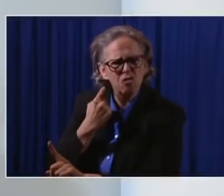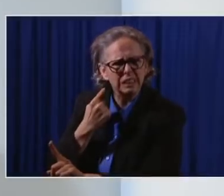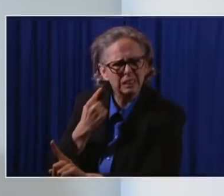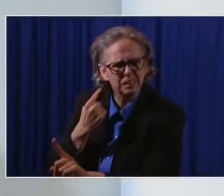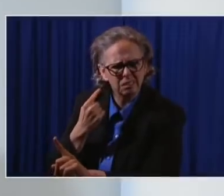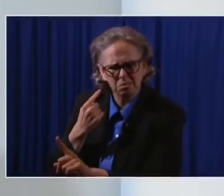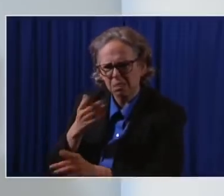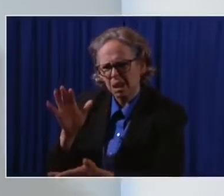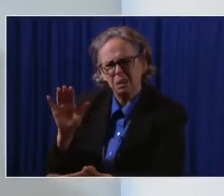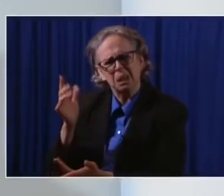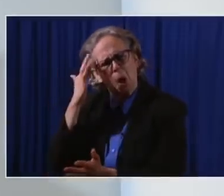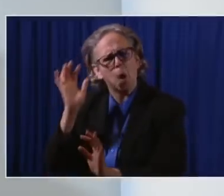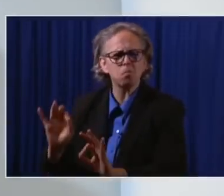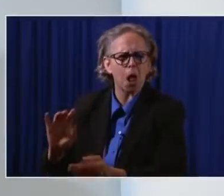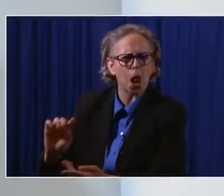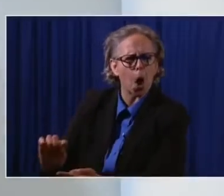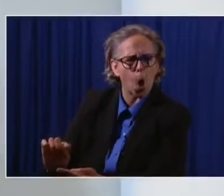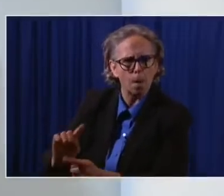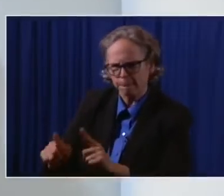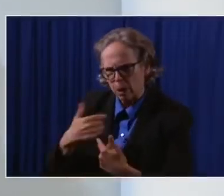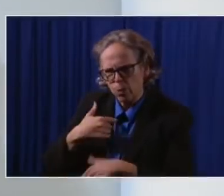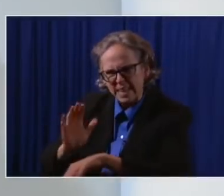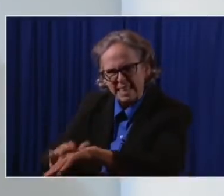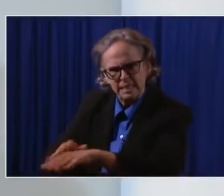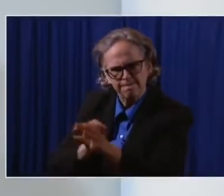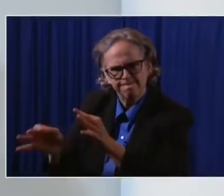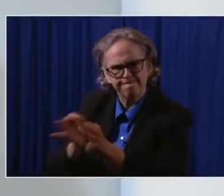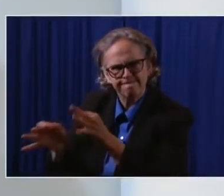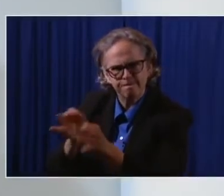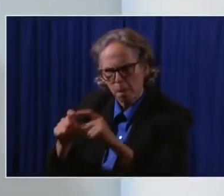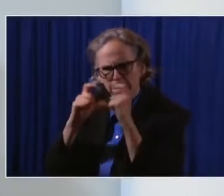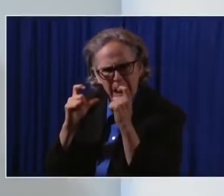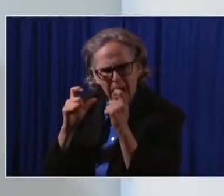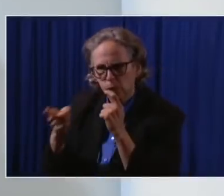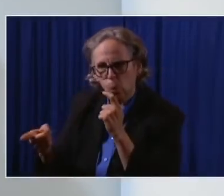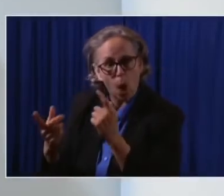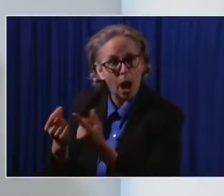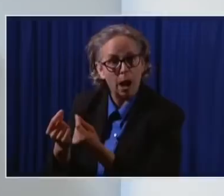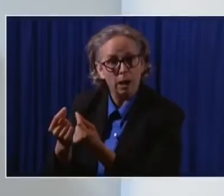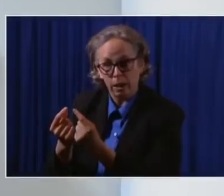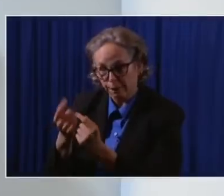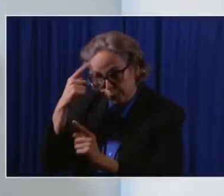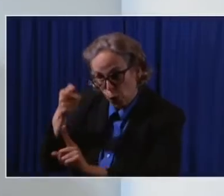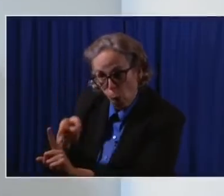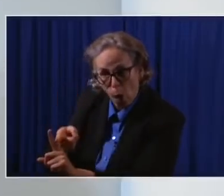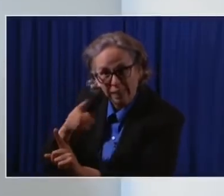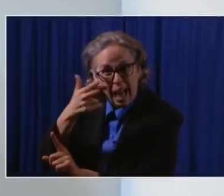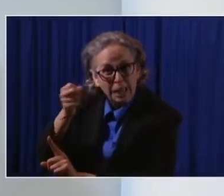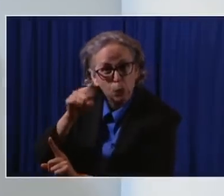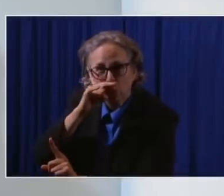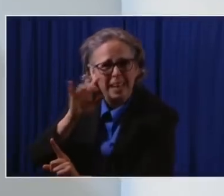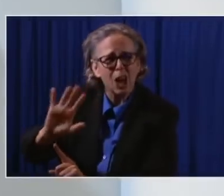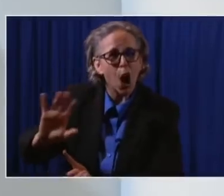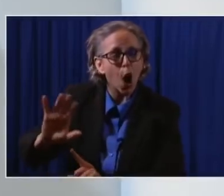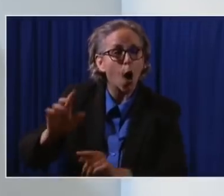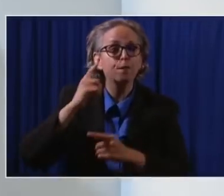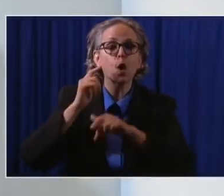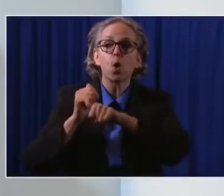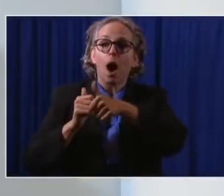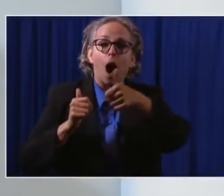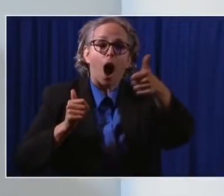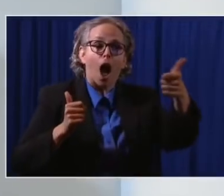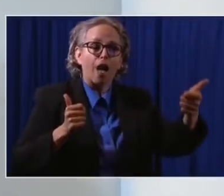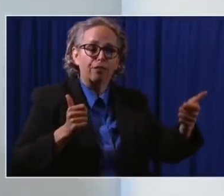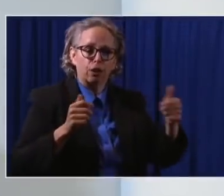the reason to test or the reason to wear a mask or socially distance is so that you can protect yourself and you can protect your teammates so you can